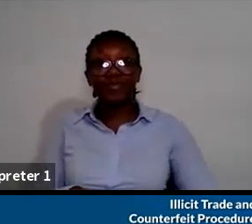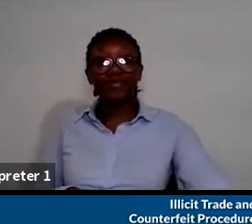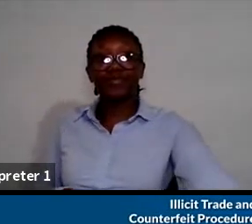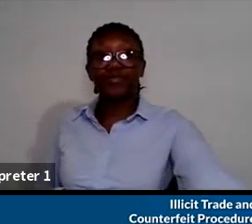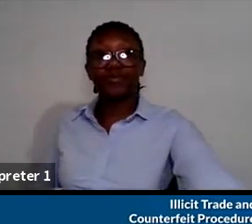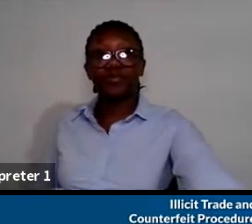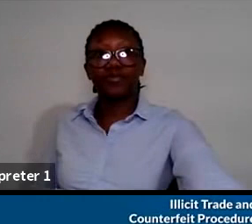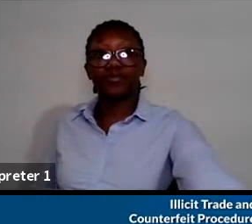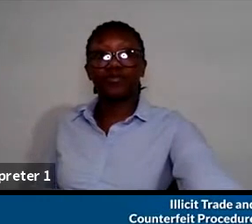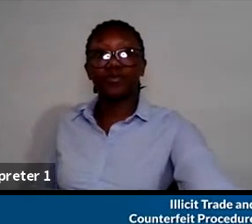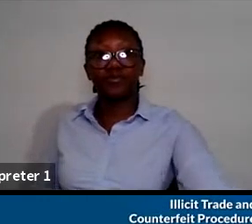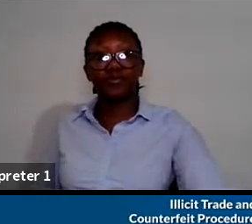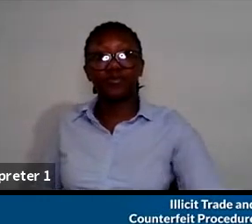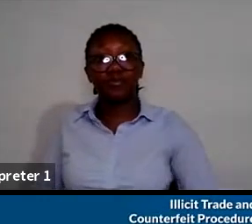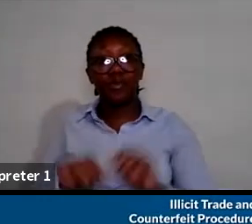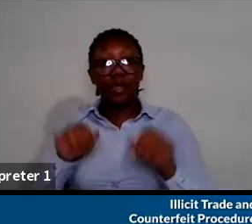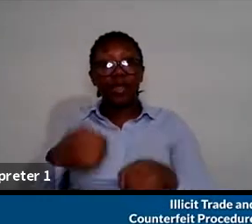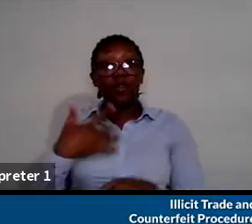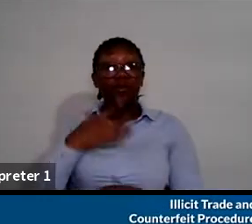Nora.